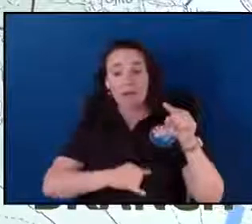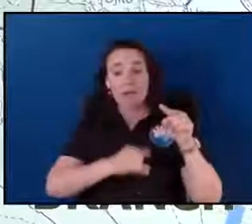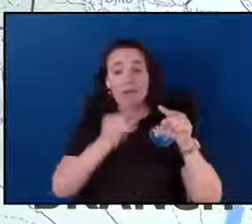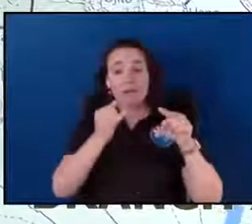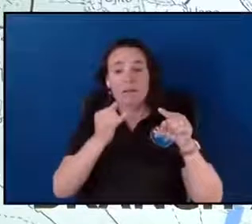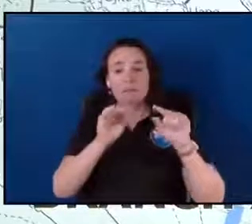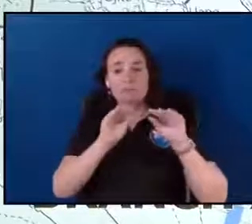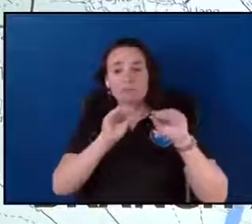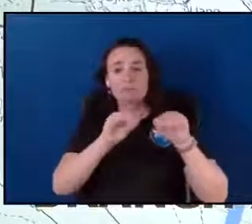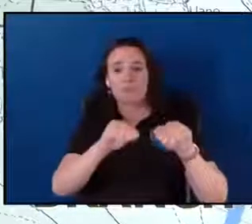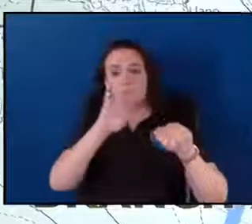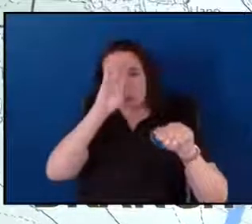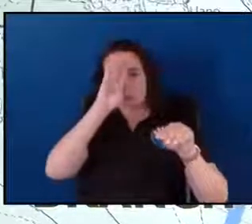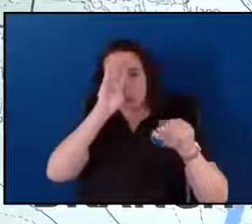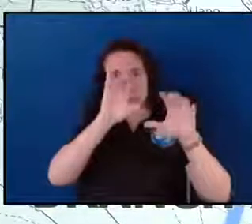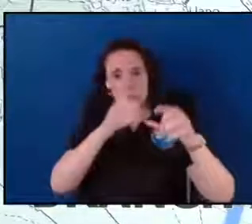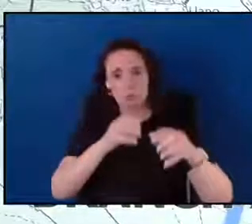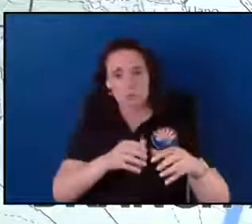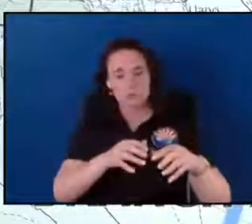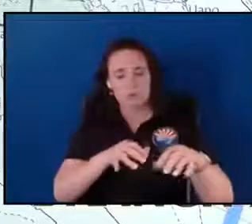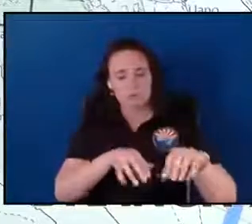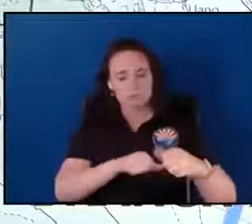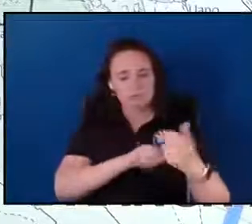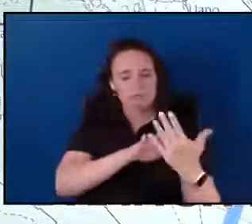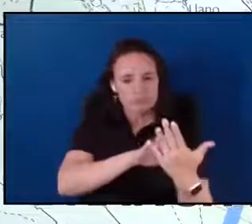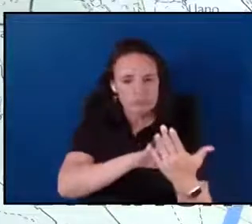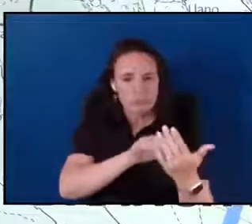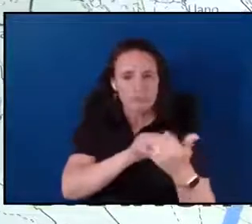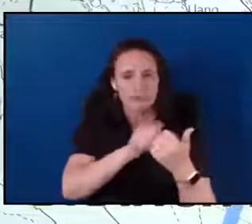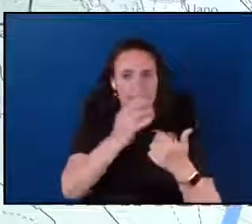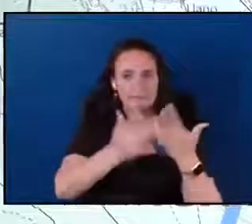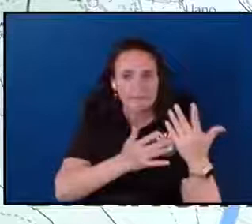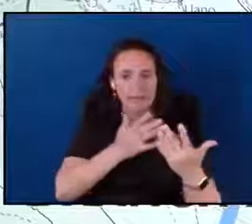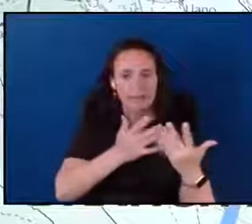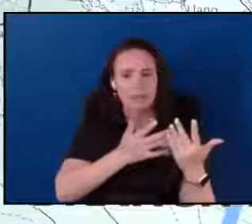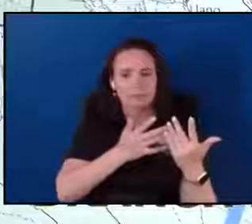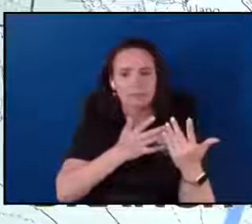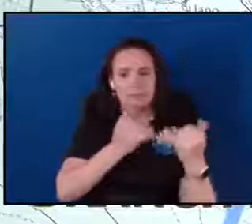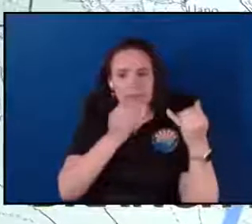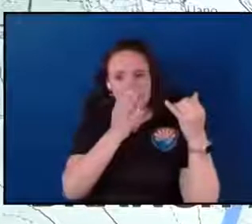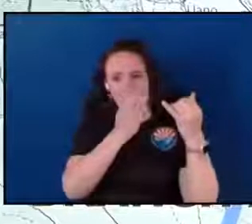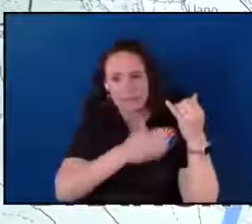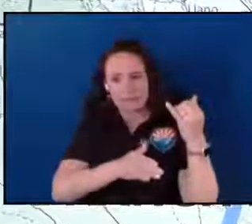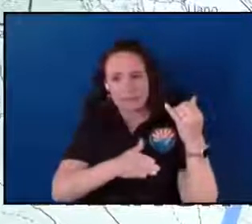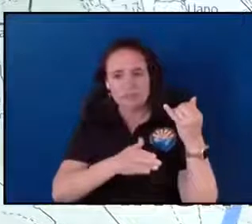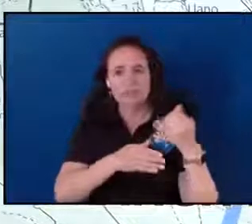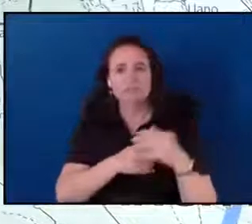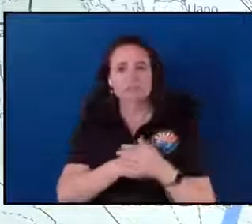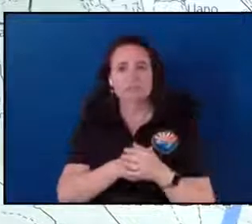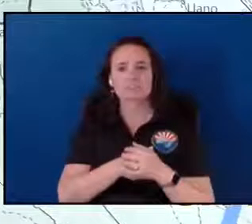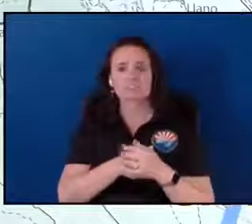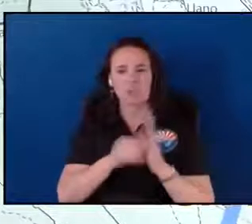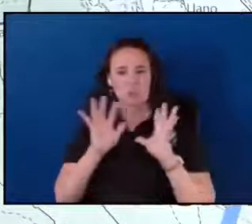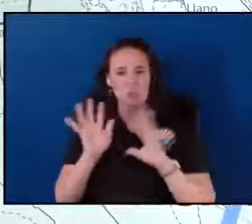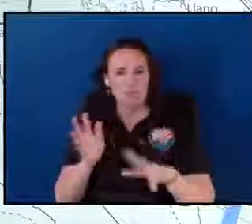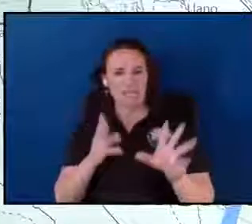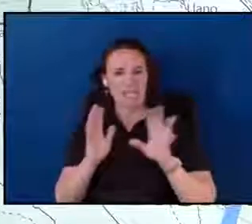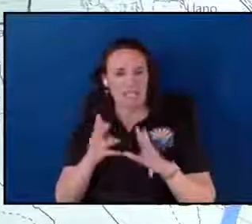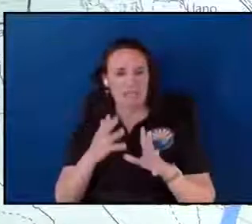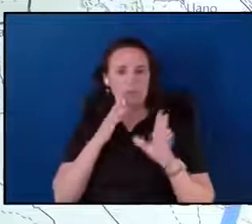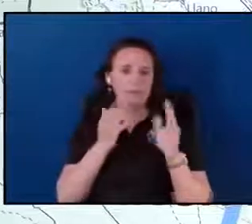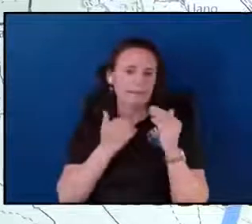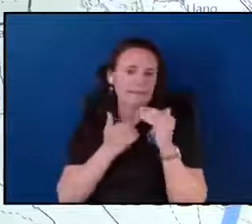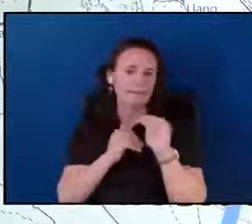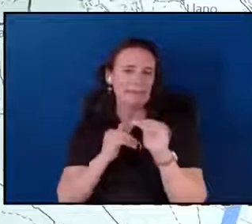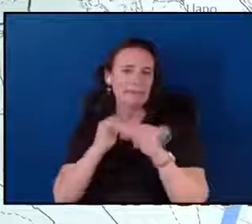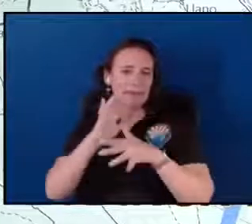to pick up this fire's edge and continue to work it down to the south. You know, given the wind event, we're going to be limited with helicopter activities and the